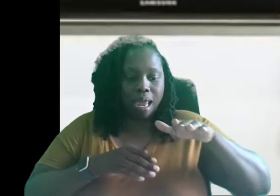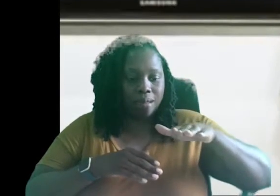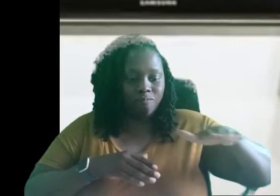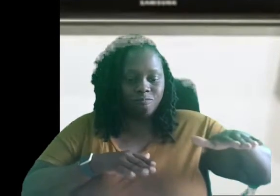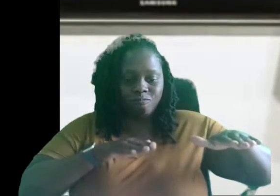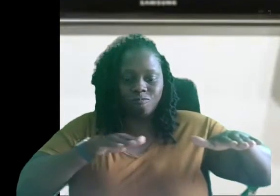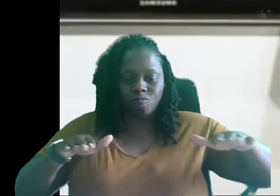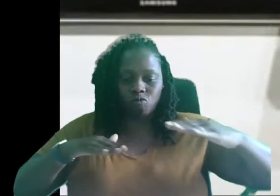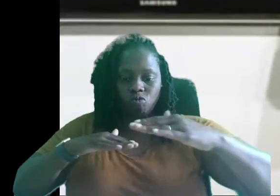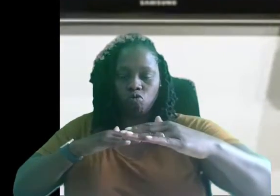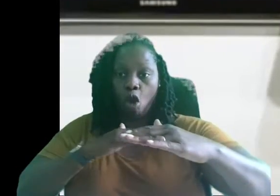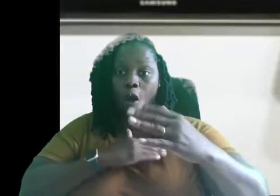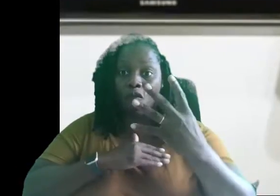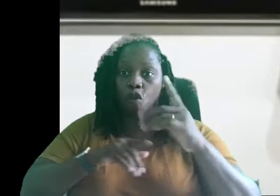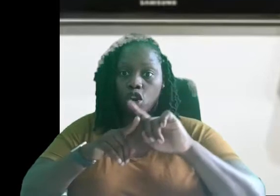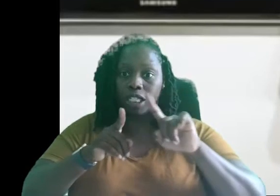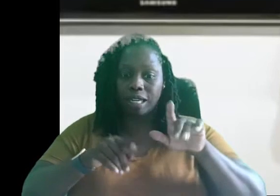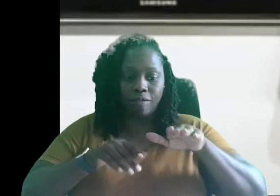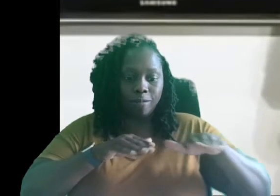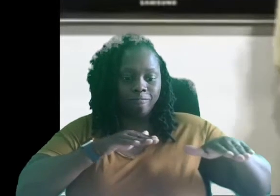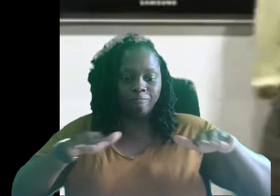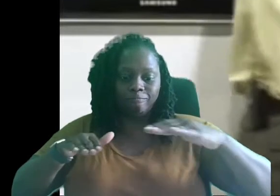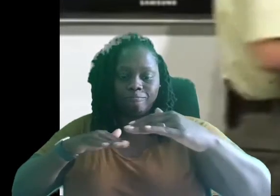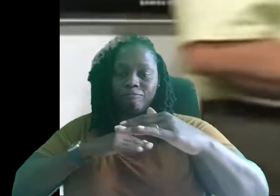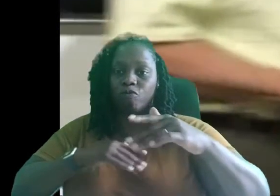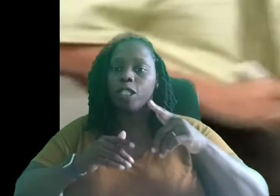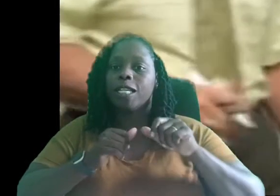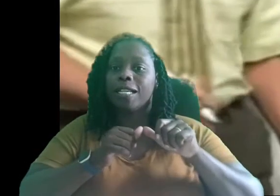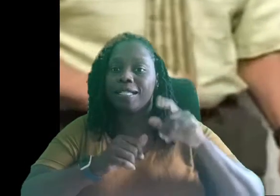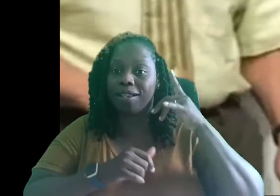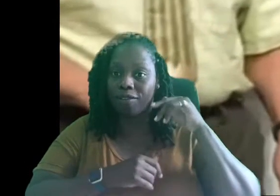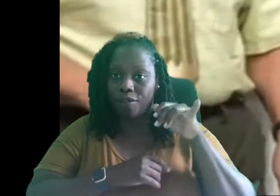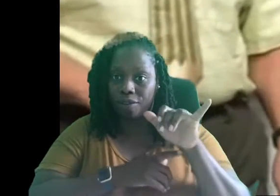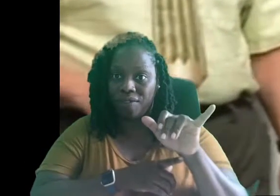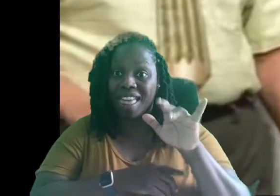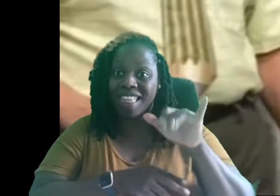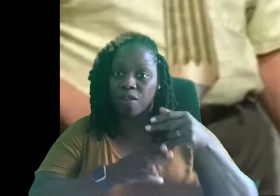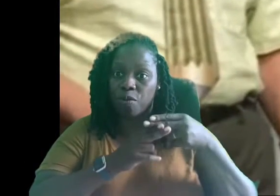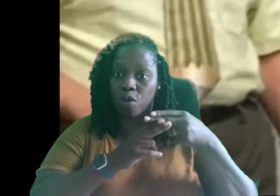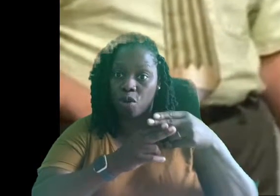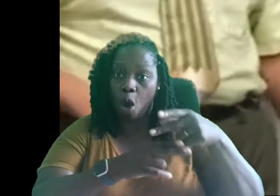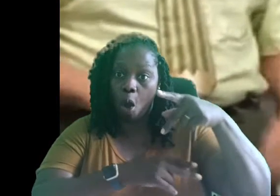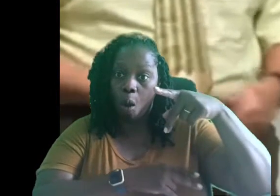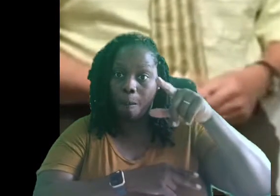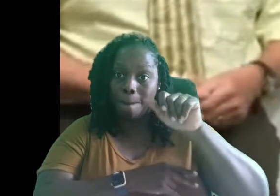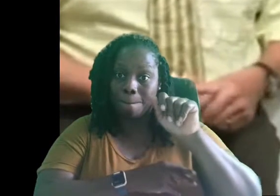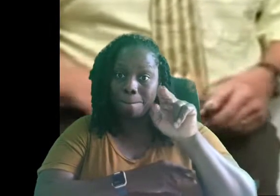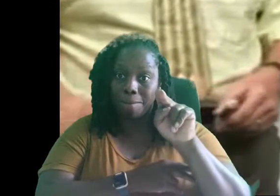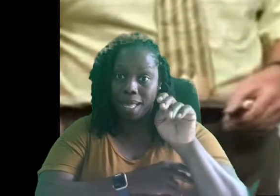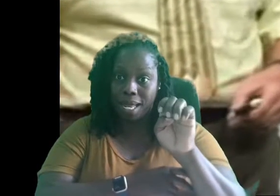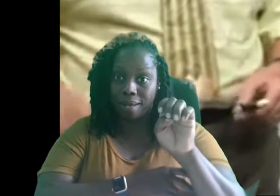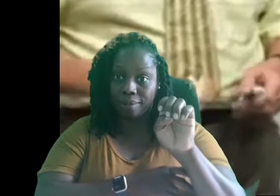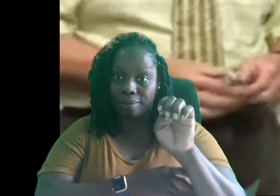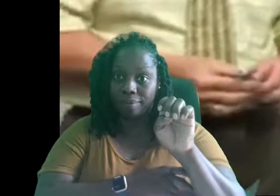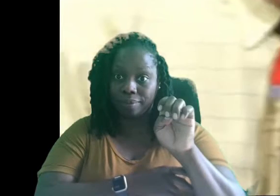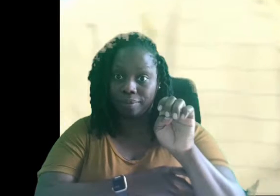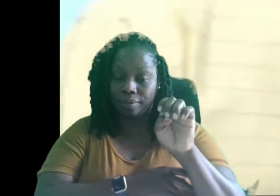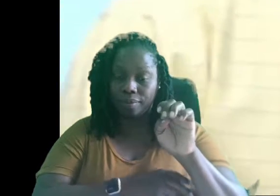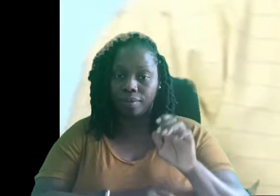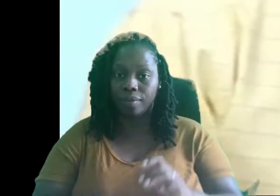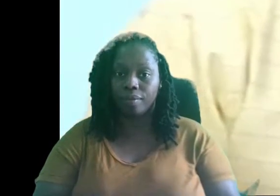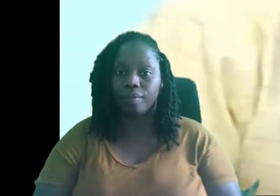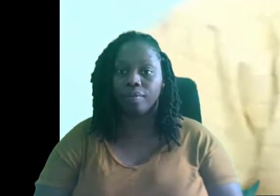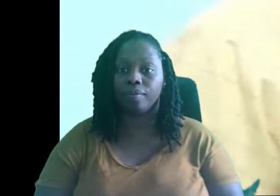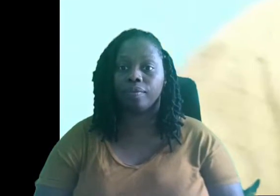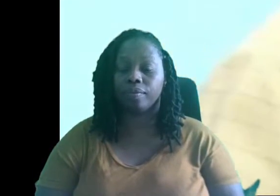forever in 4 different directions. Okay? So that's what we call a plane. Now,